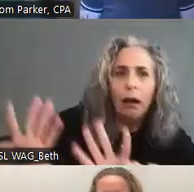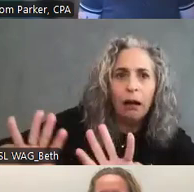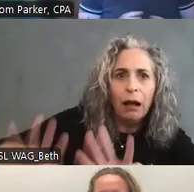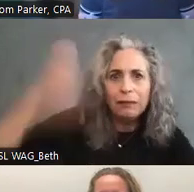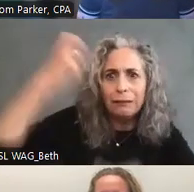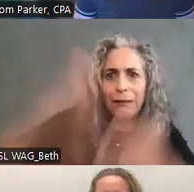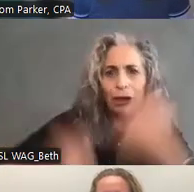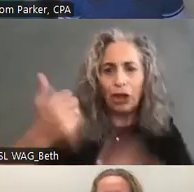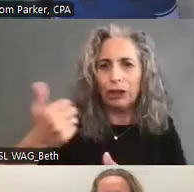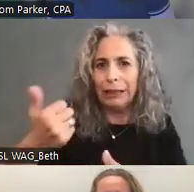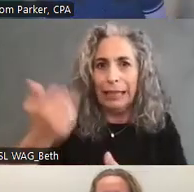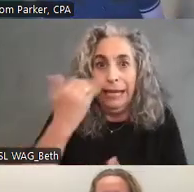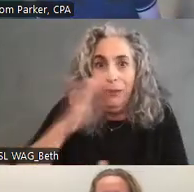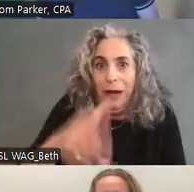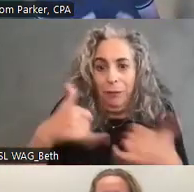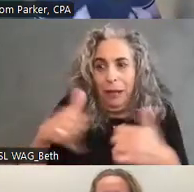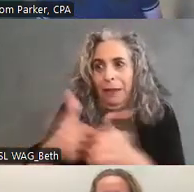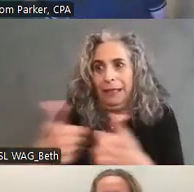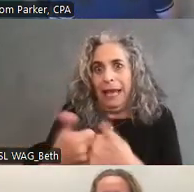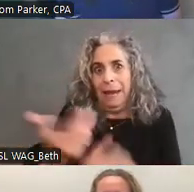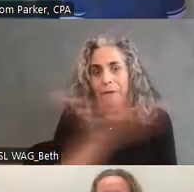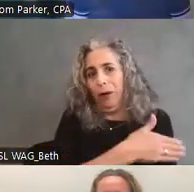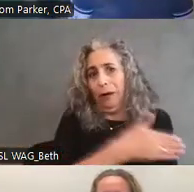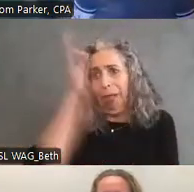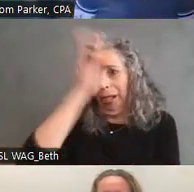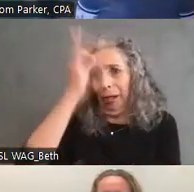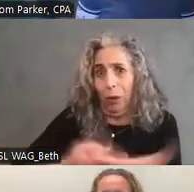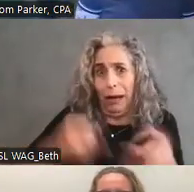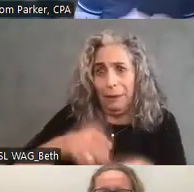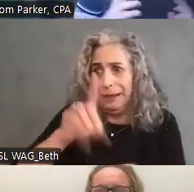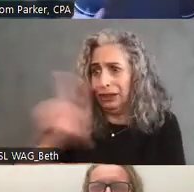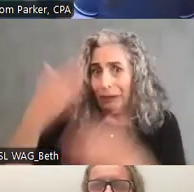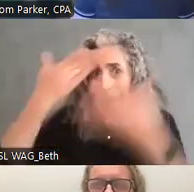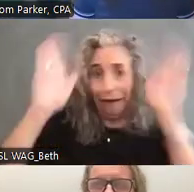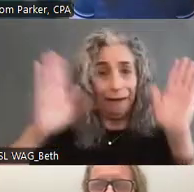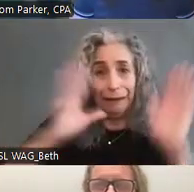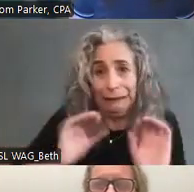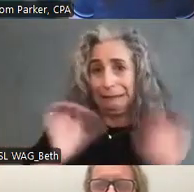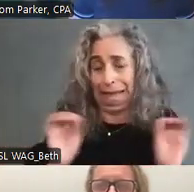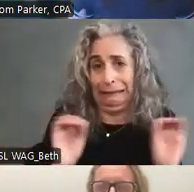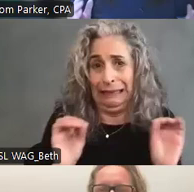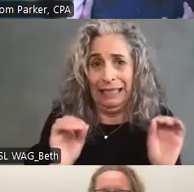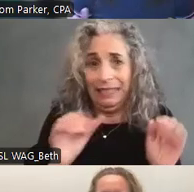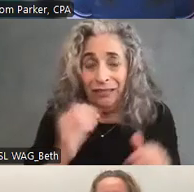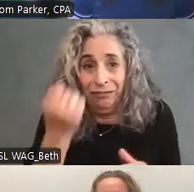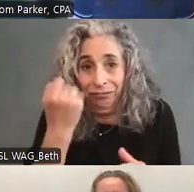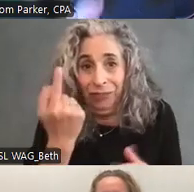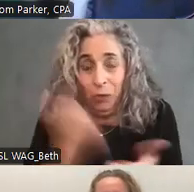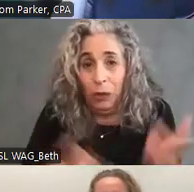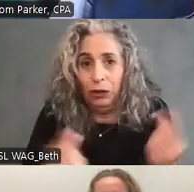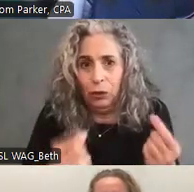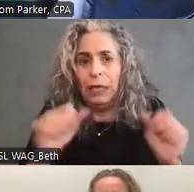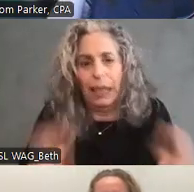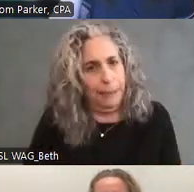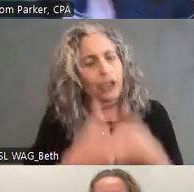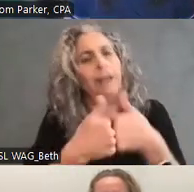especially if you've never played a game like this before. If you have no idea what Dungeons and Dragons is, you never even played a game like this, it can be really